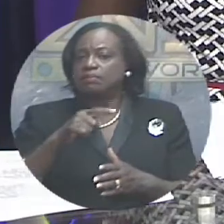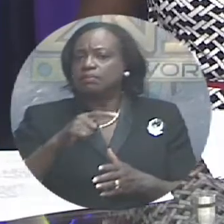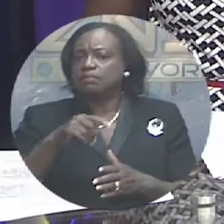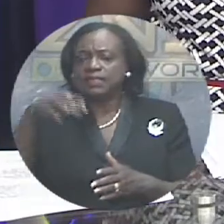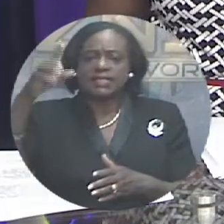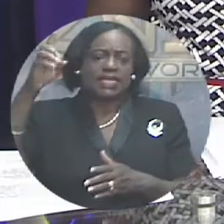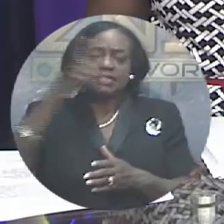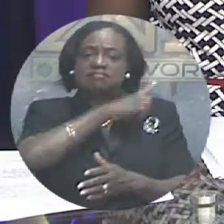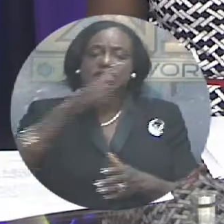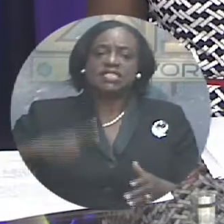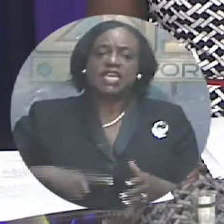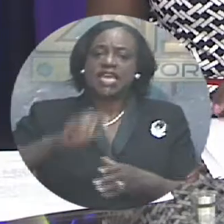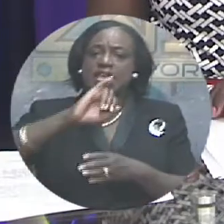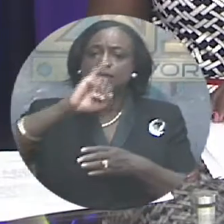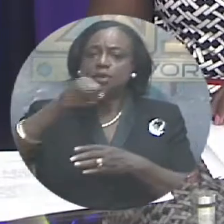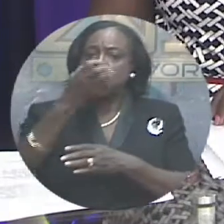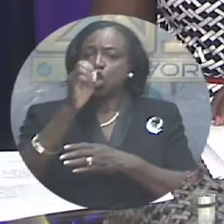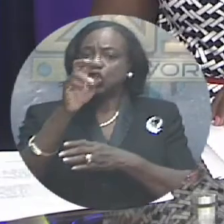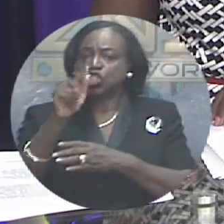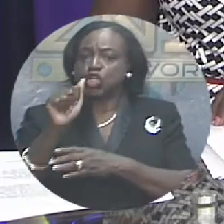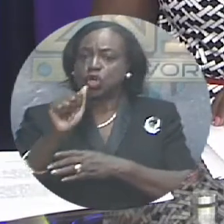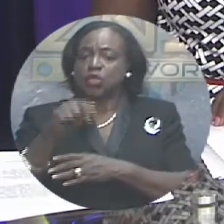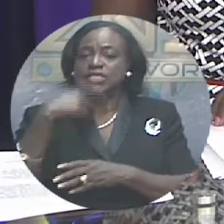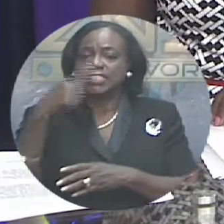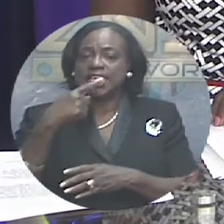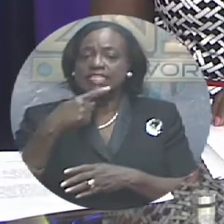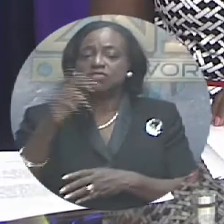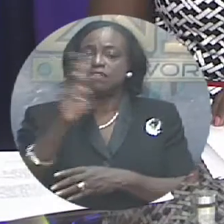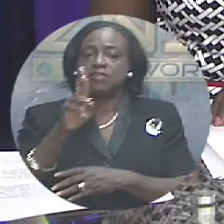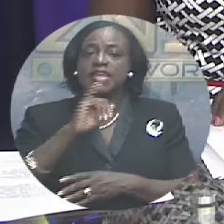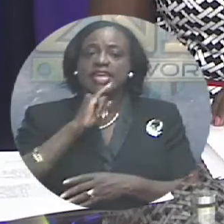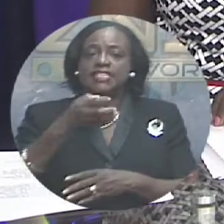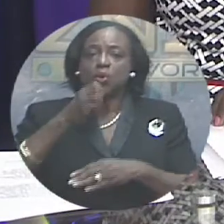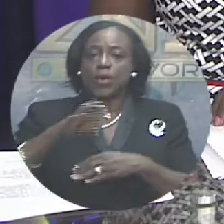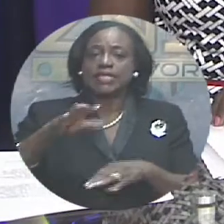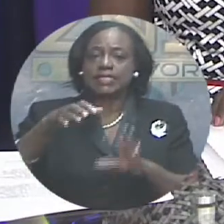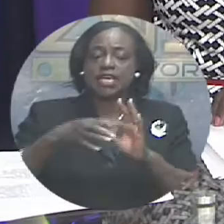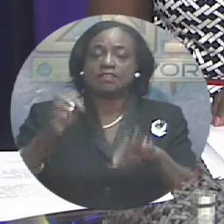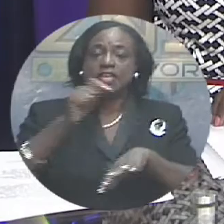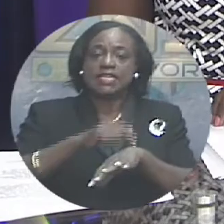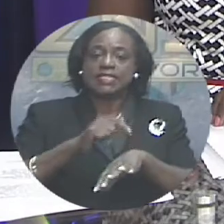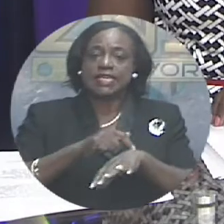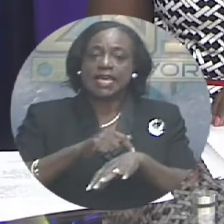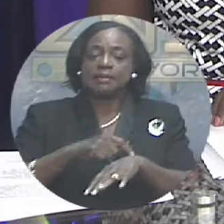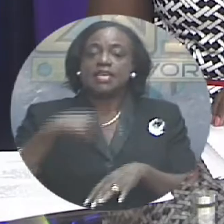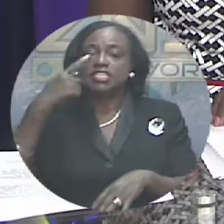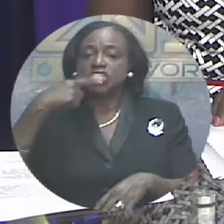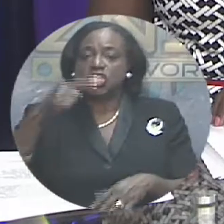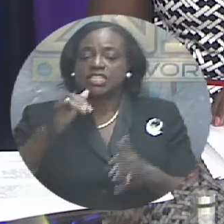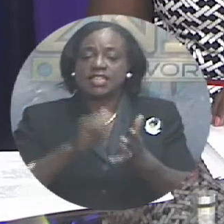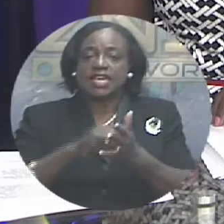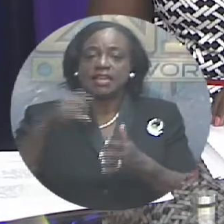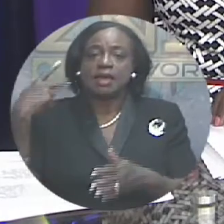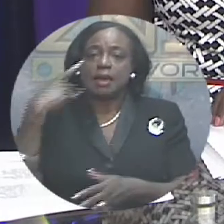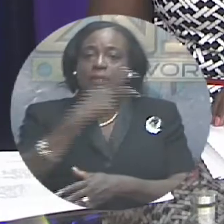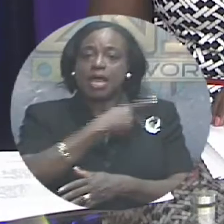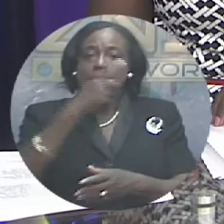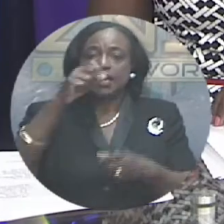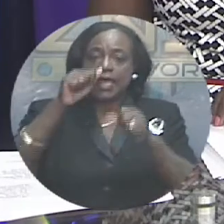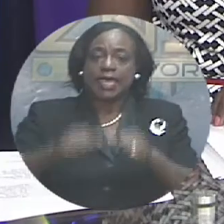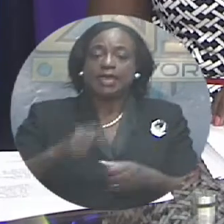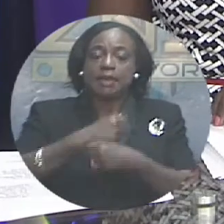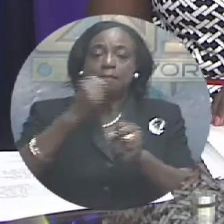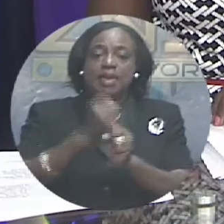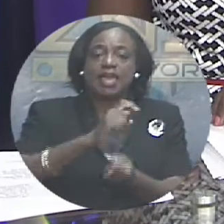public statements has declared the referendum a waste of time, suggesting that Parliament has the authority to make the proposed changes